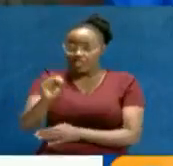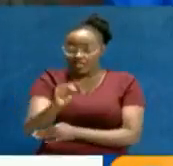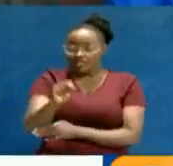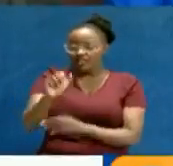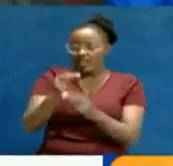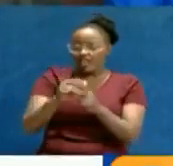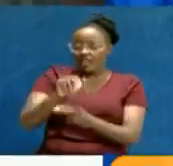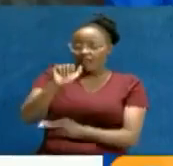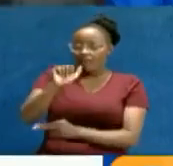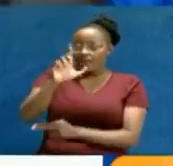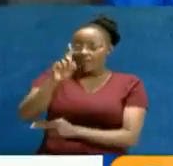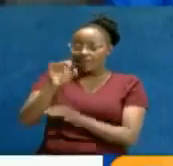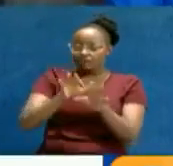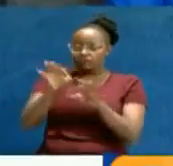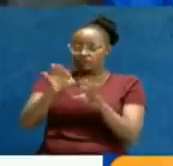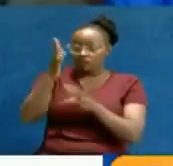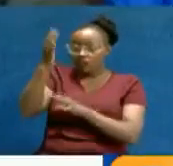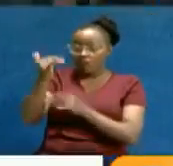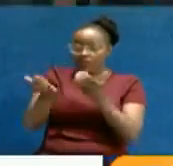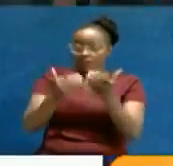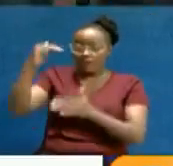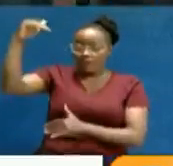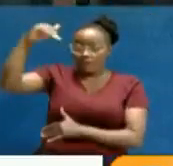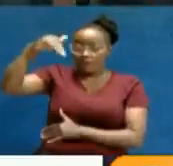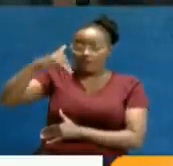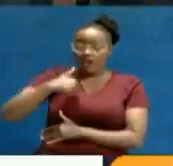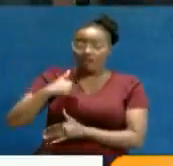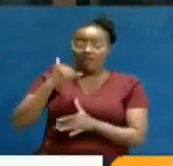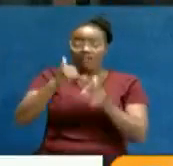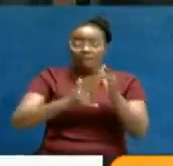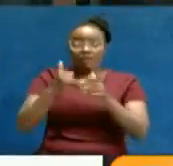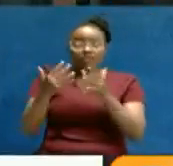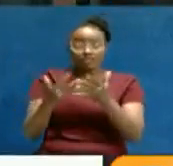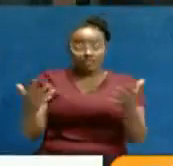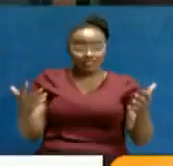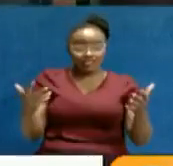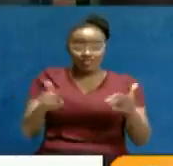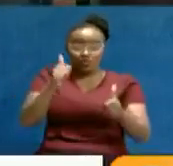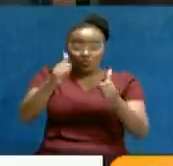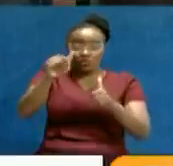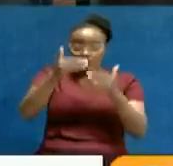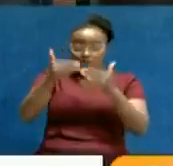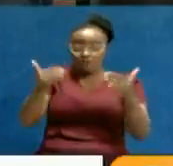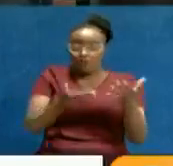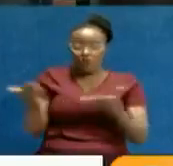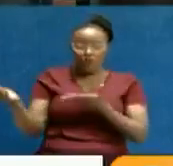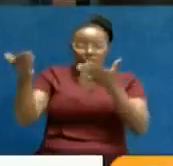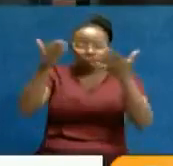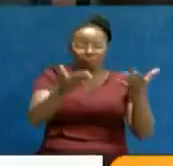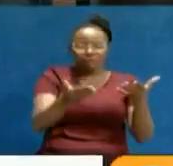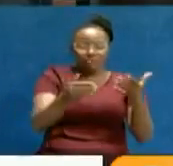Mohamed explaining the reason for shifting trade trends. That manufactured products that we used to export are